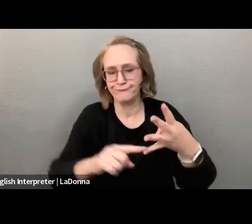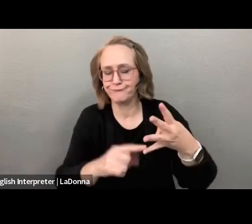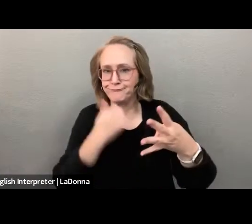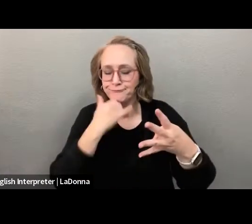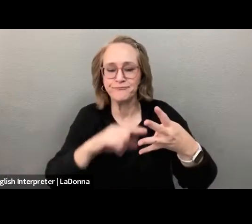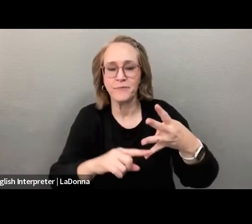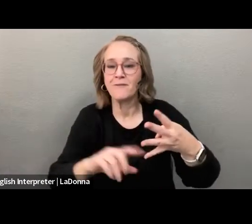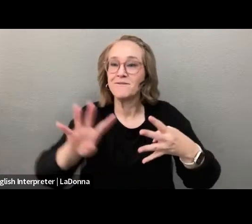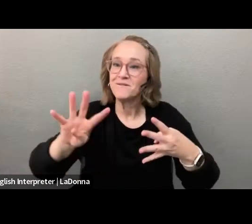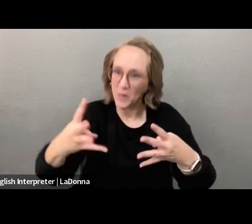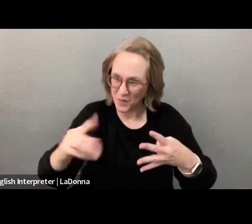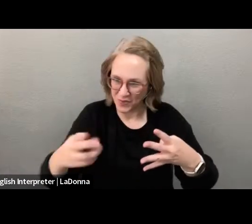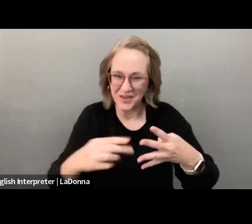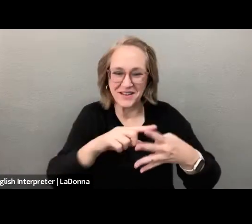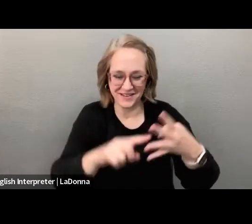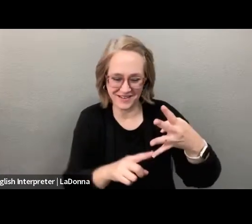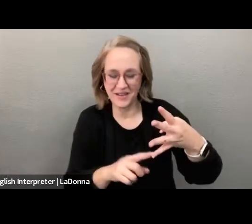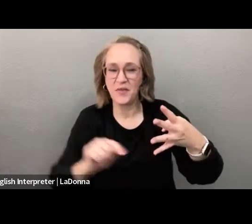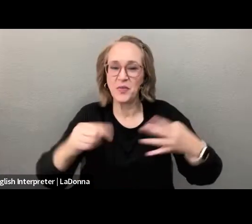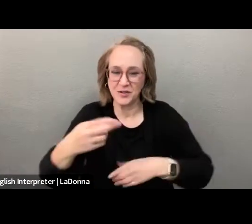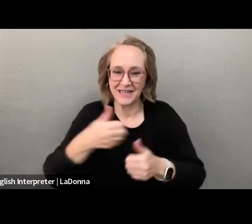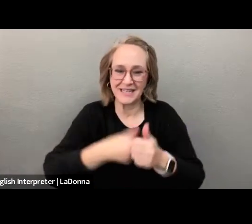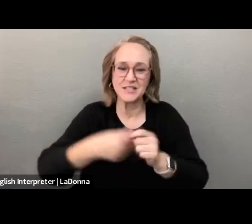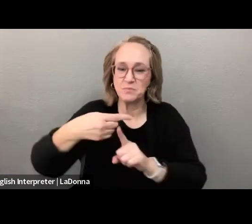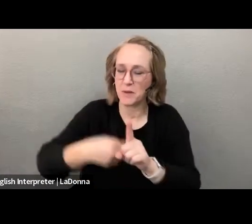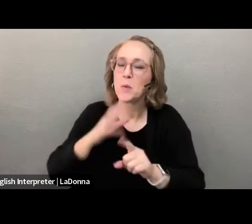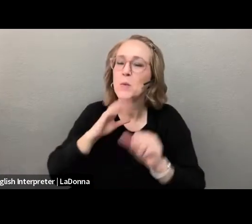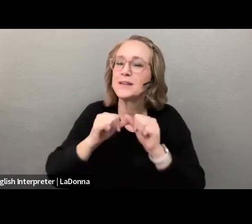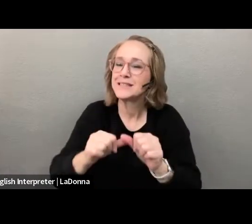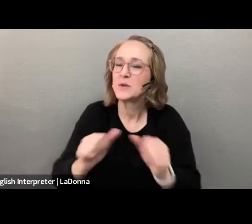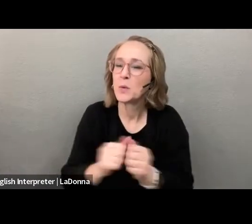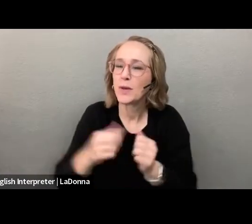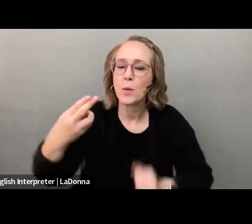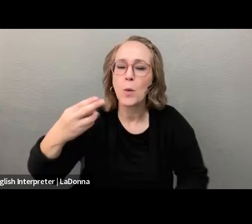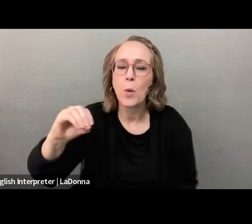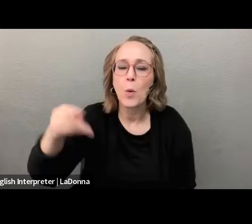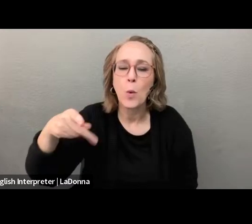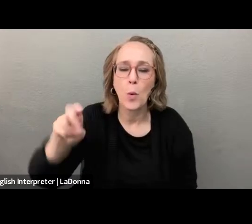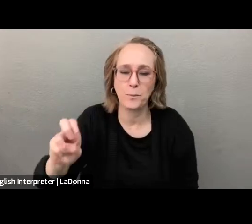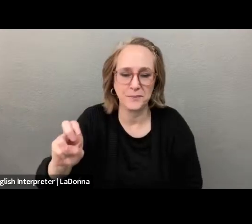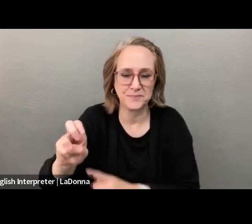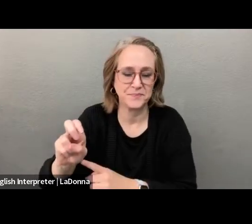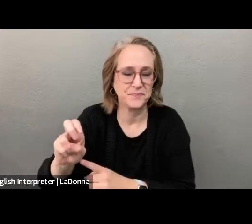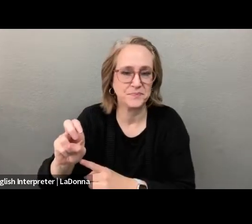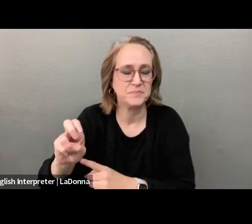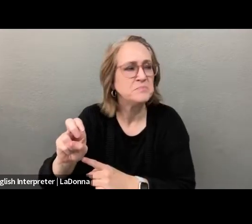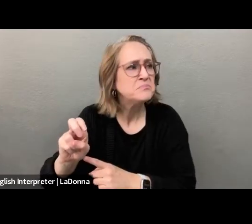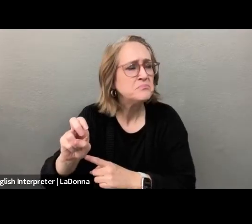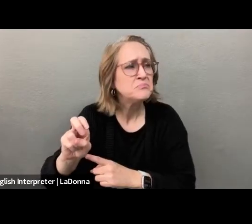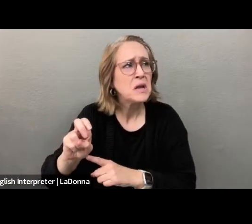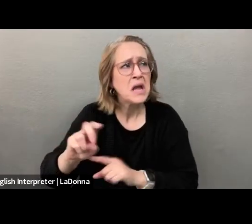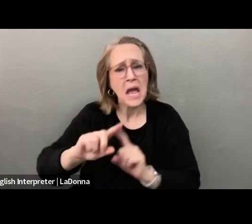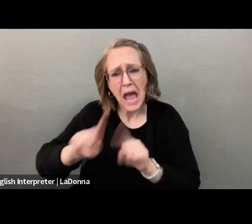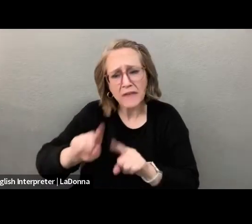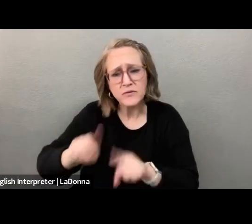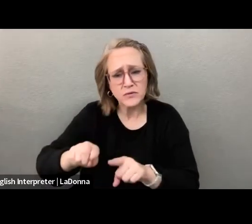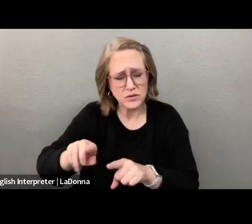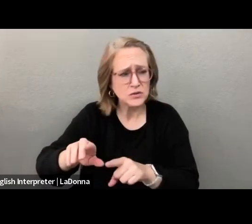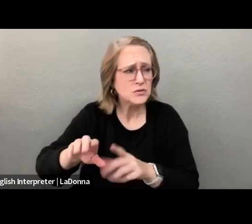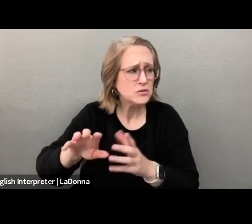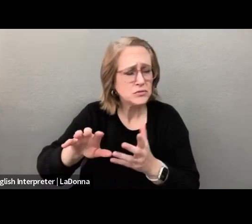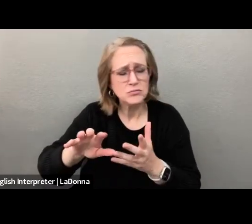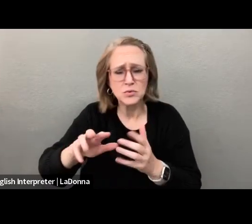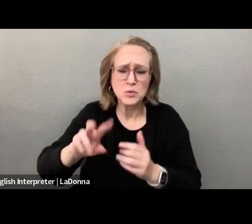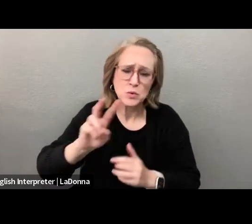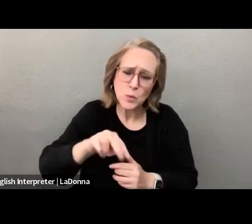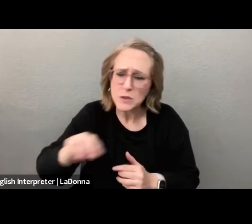Hope our attendance has been pretty good. We're averaging between 22 and 30. Hope has been a little bit small, but